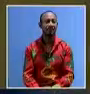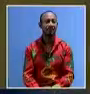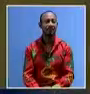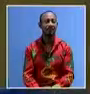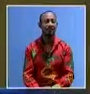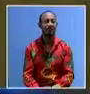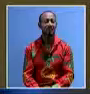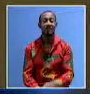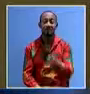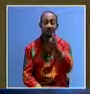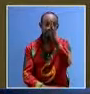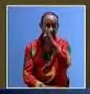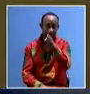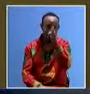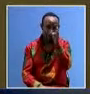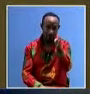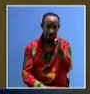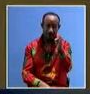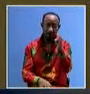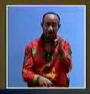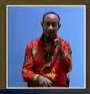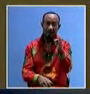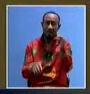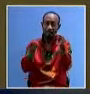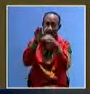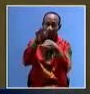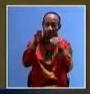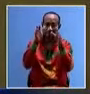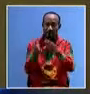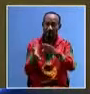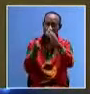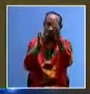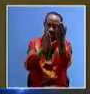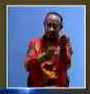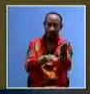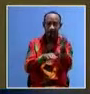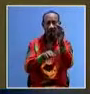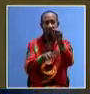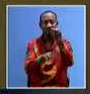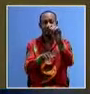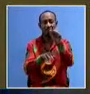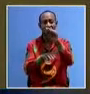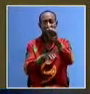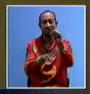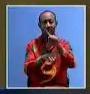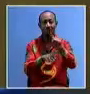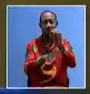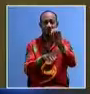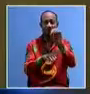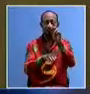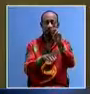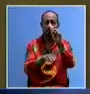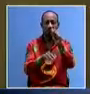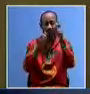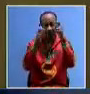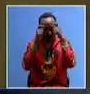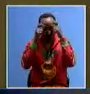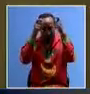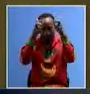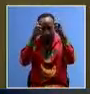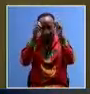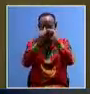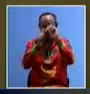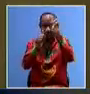United Party for National Development, UPND, founder late Anderson Mazoka has posthumously been crowned with the